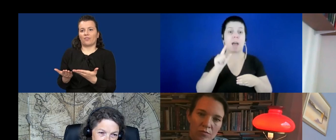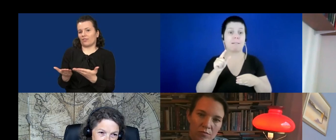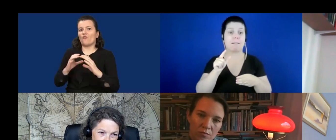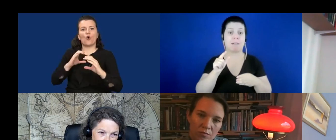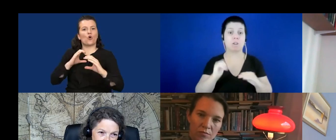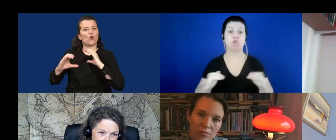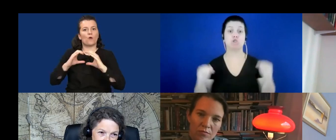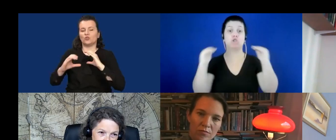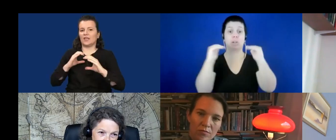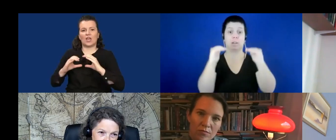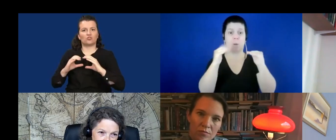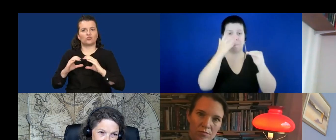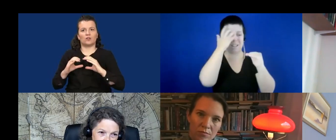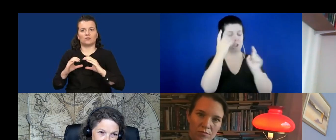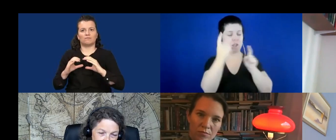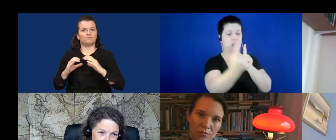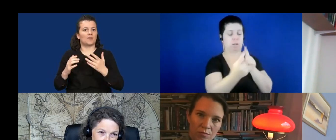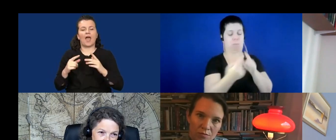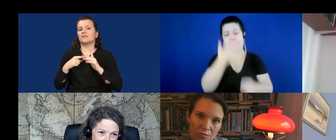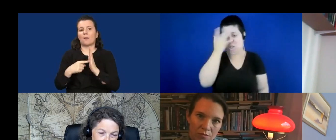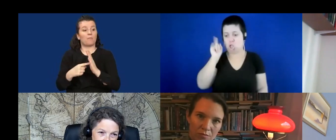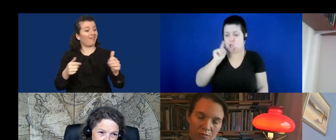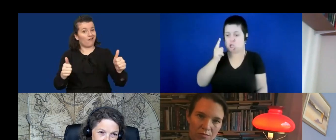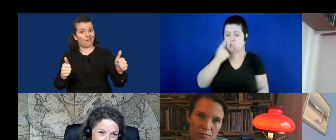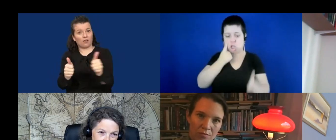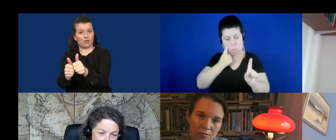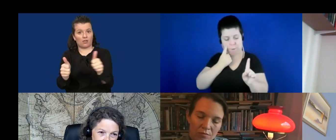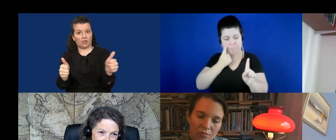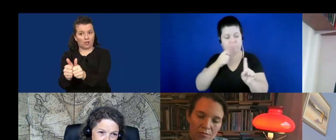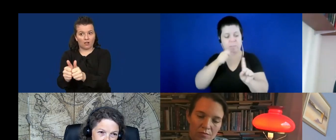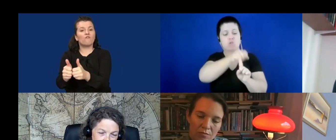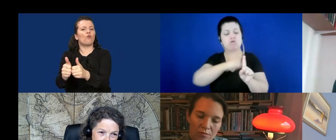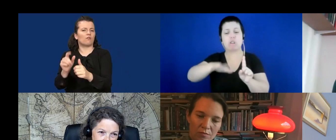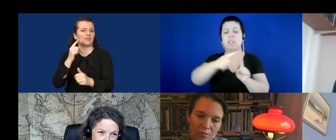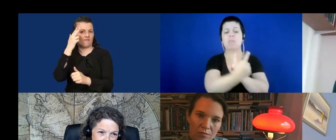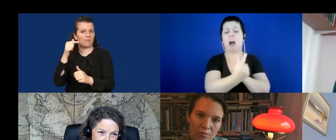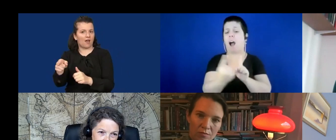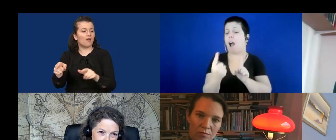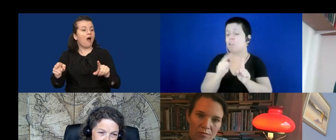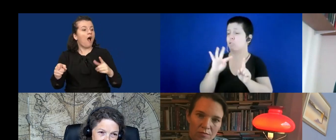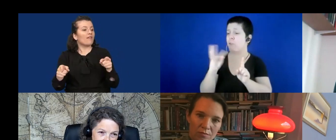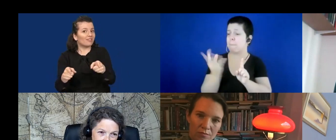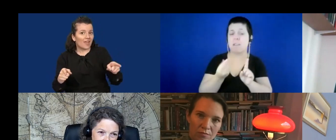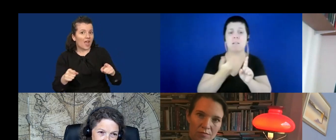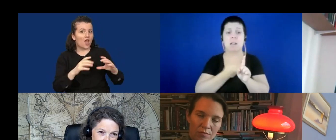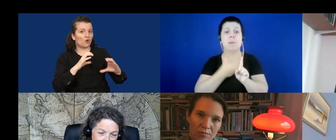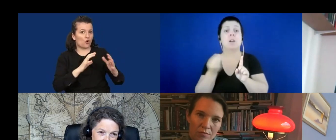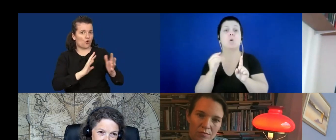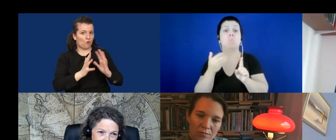communication partners around deafblind people are able to impact and support